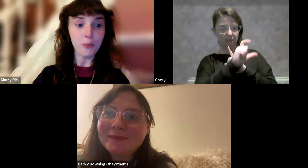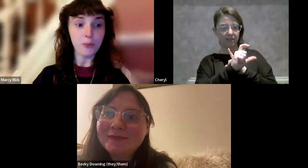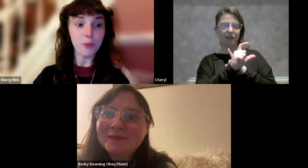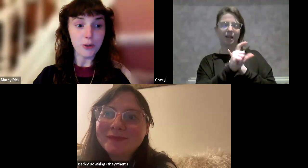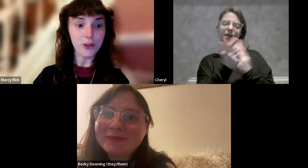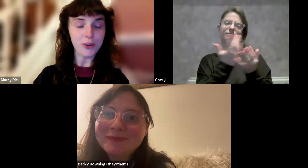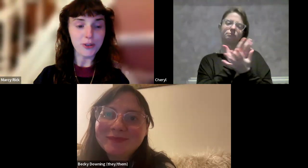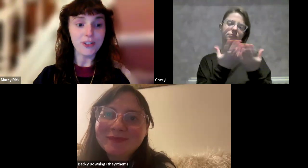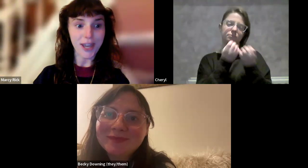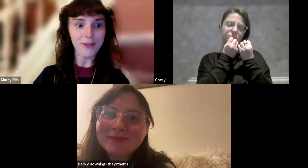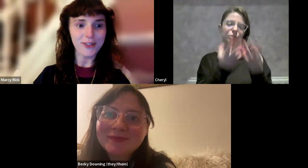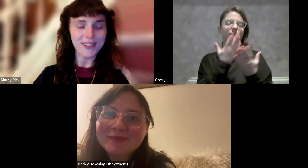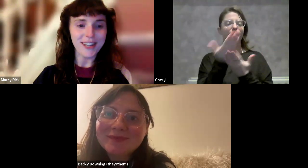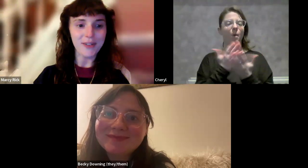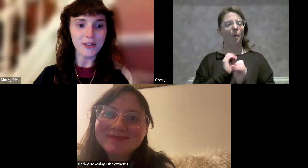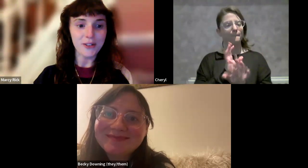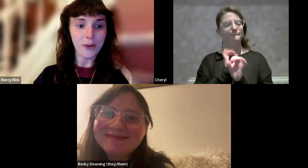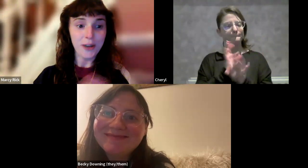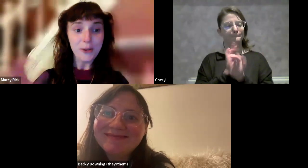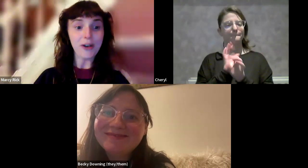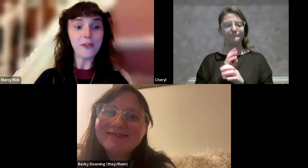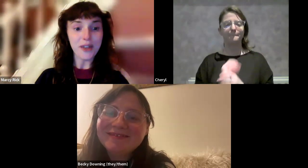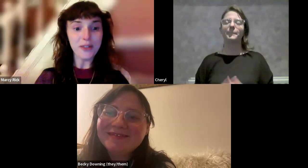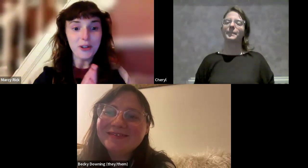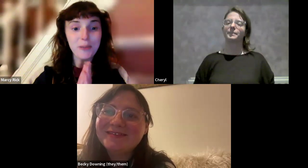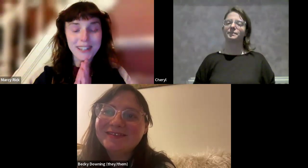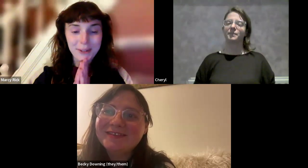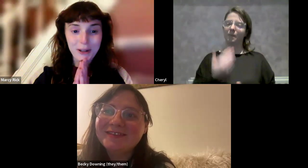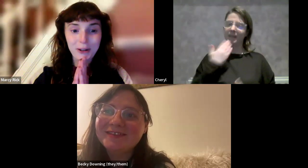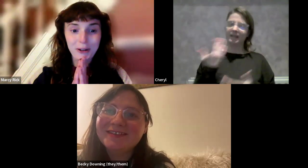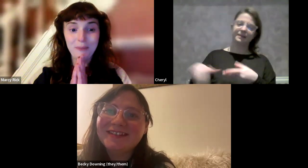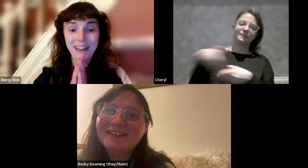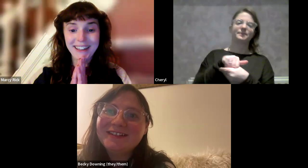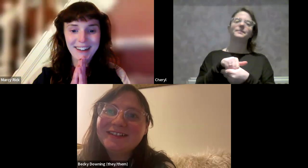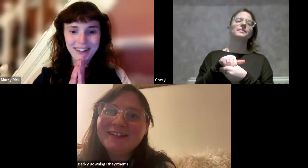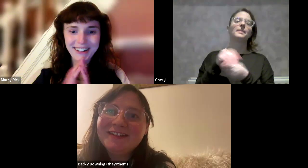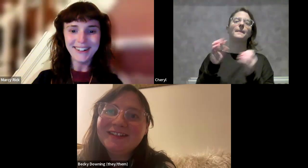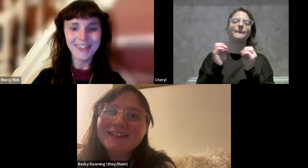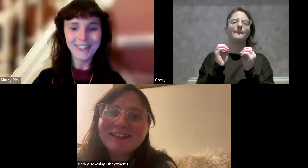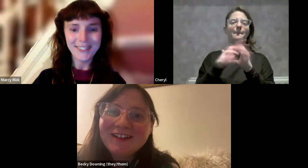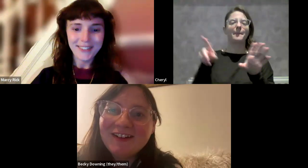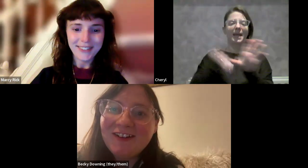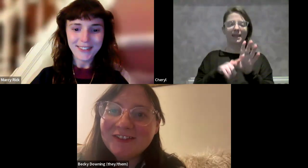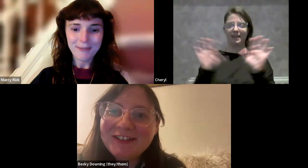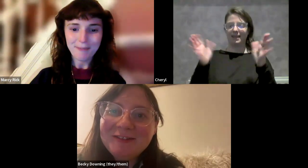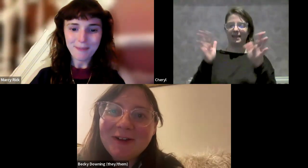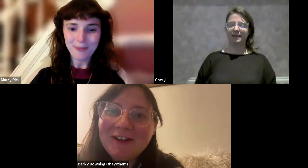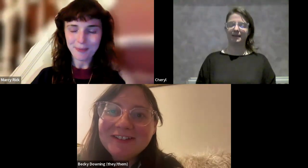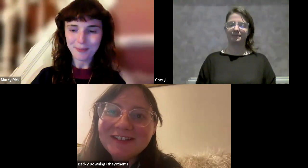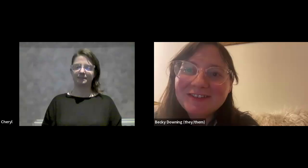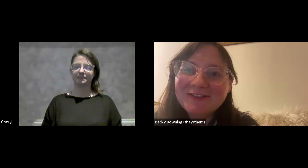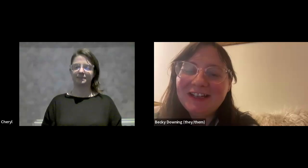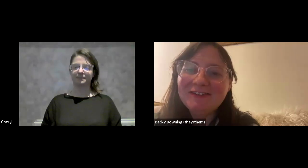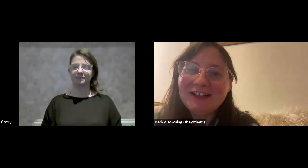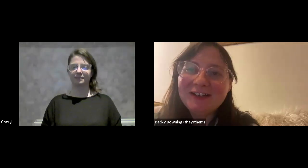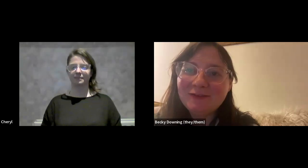gorgeous poetry to share with us this evening. So, without further ado, please welcome Becky Downen. Oh, thank you,